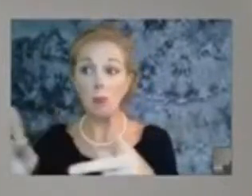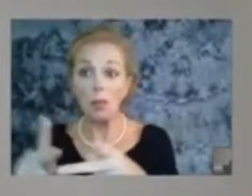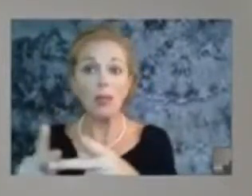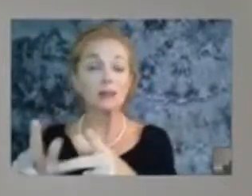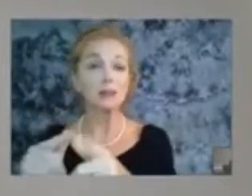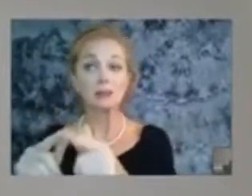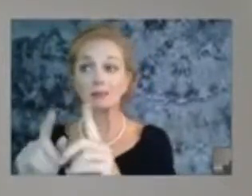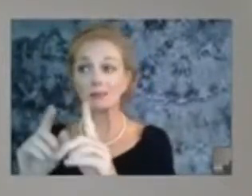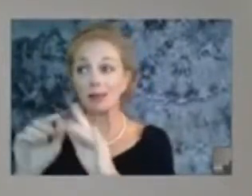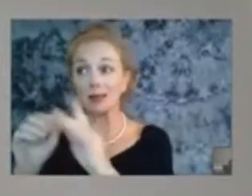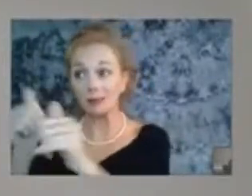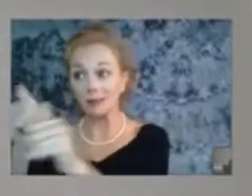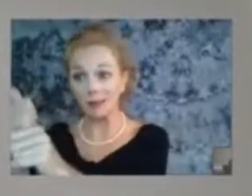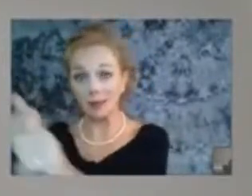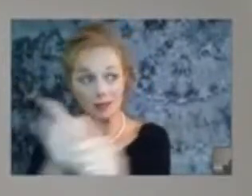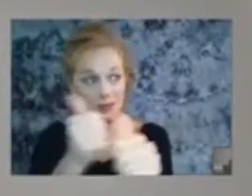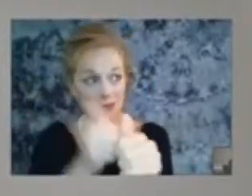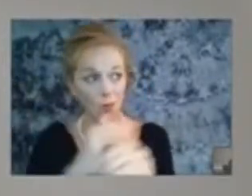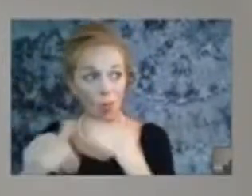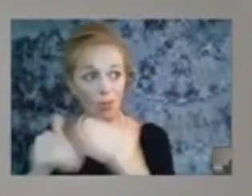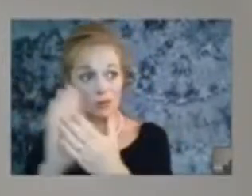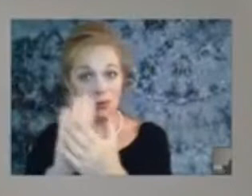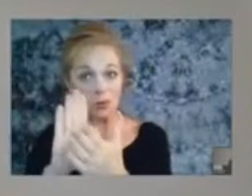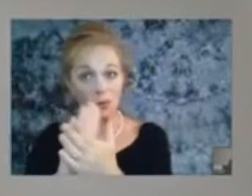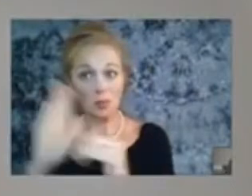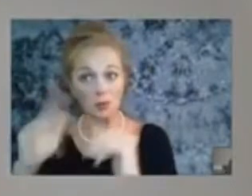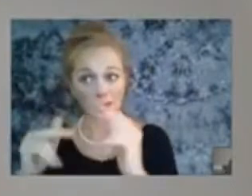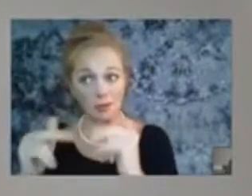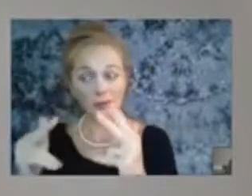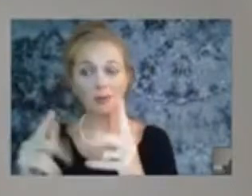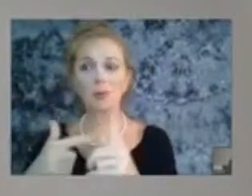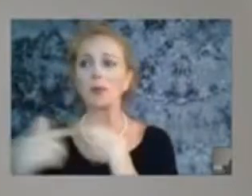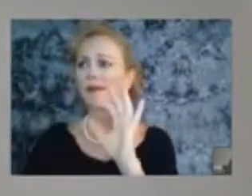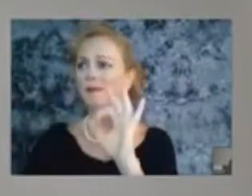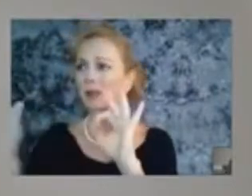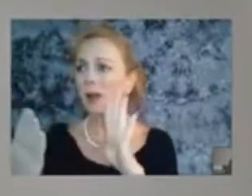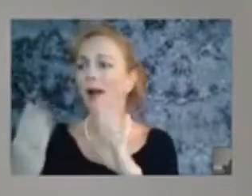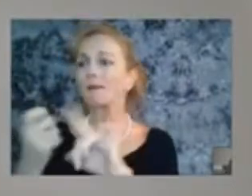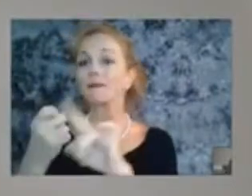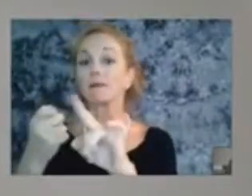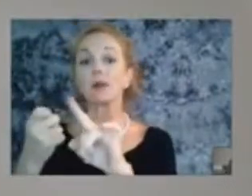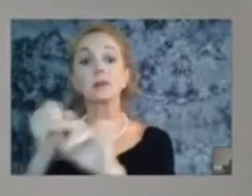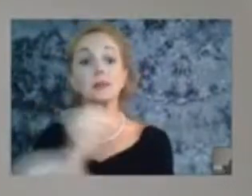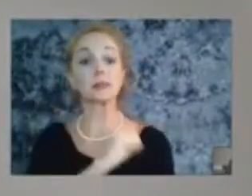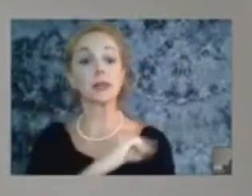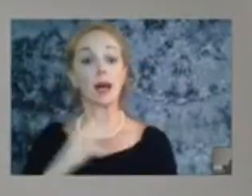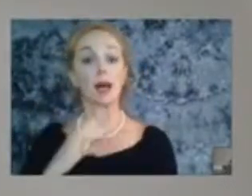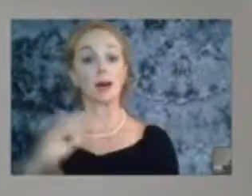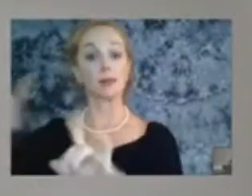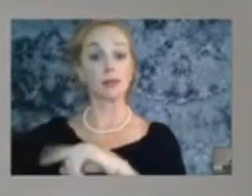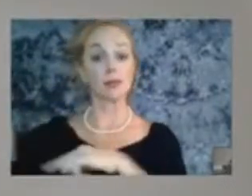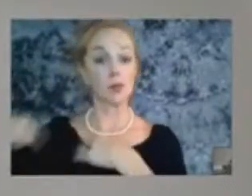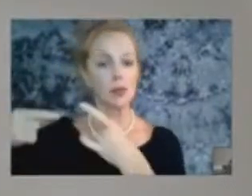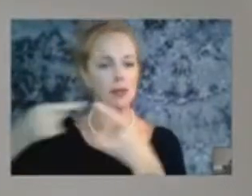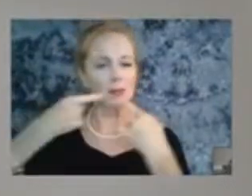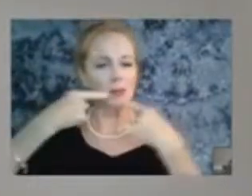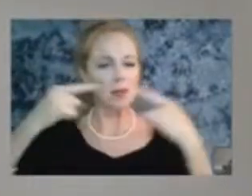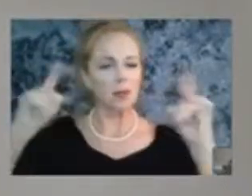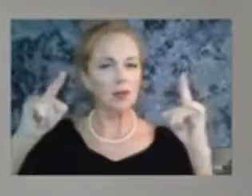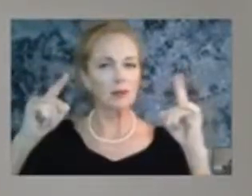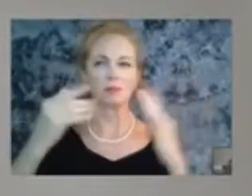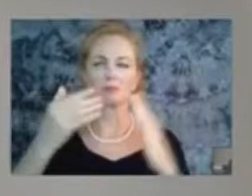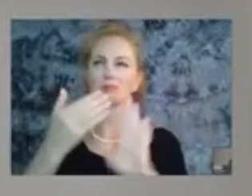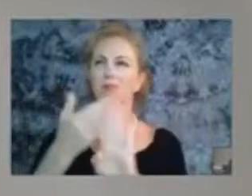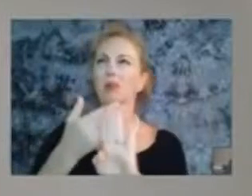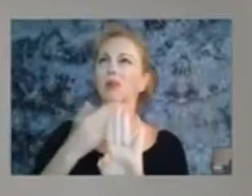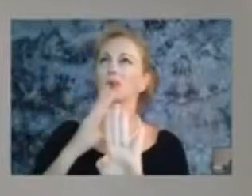in hearing the comments and feedback that we've gotten from staff since we announced gosh, even before we started talking about